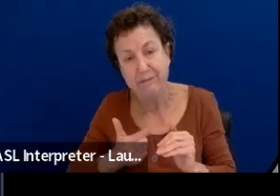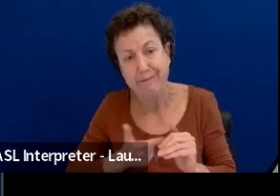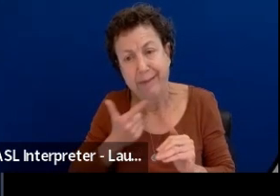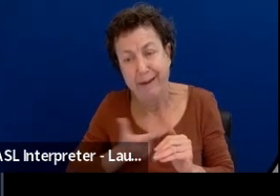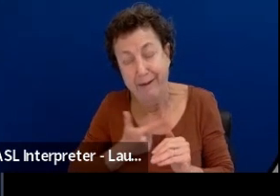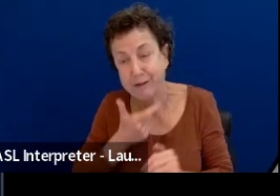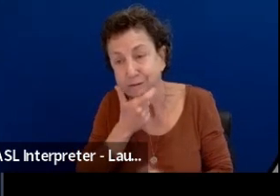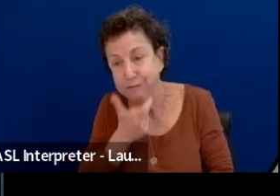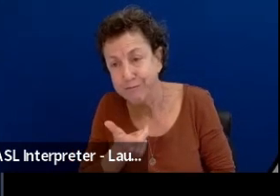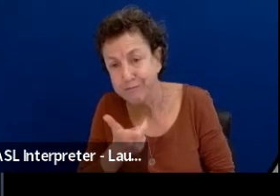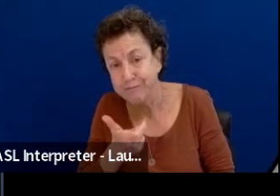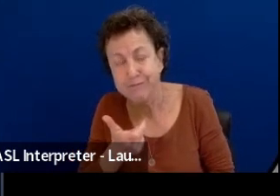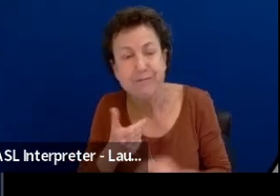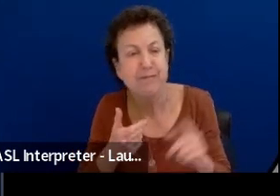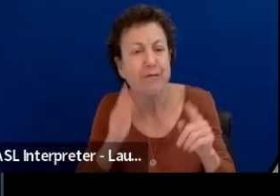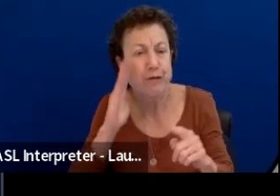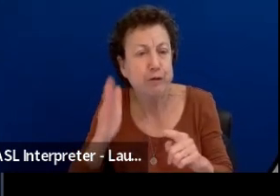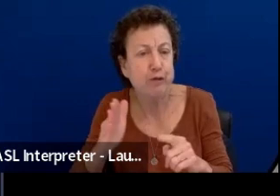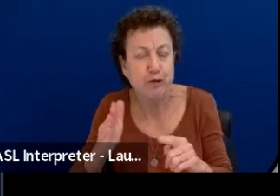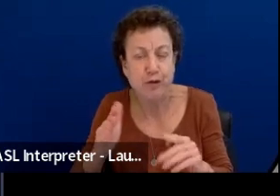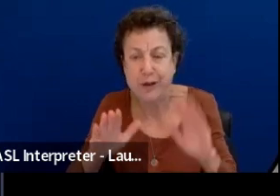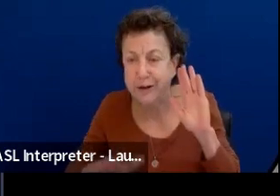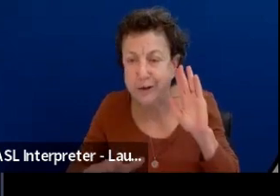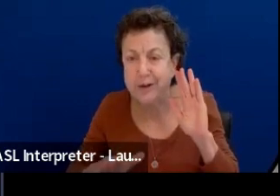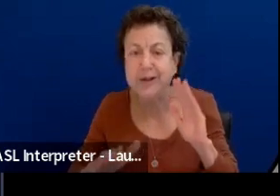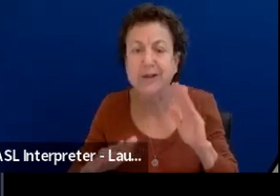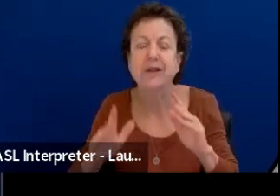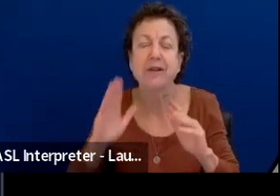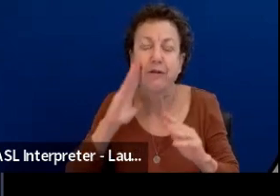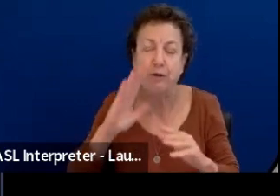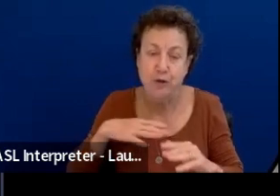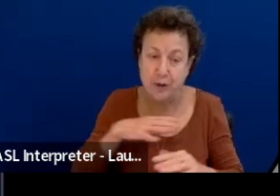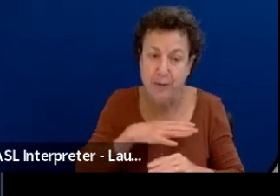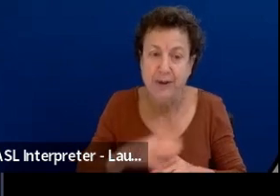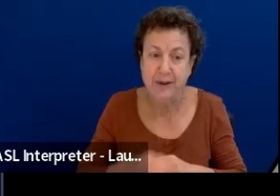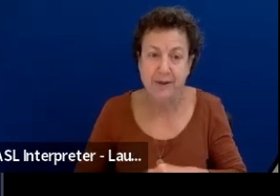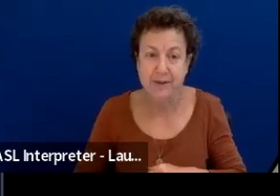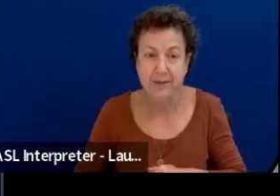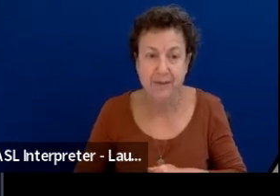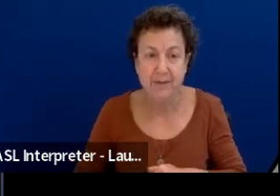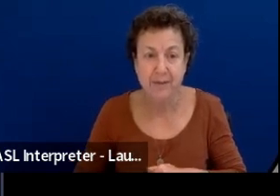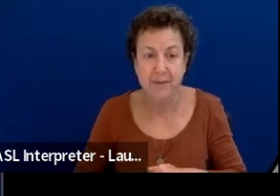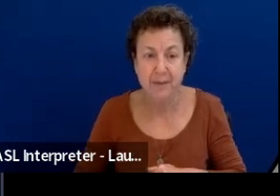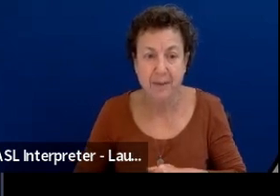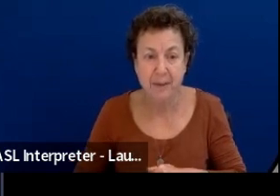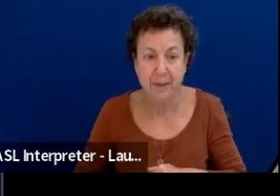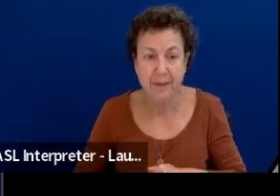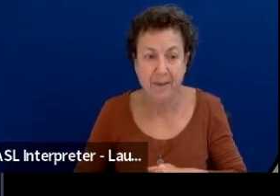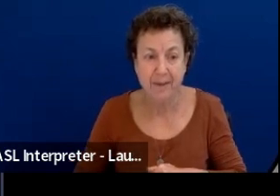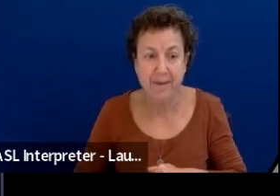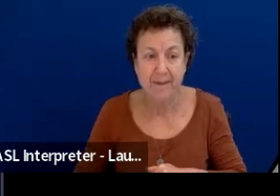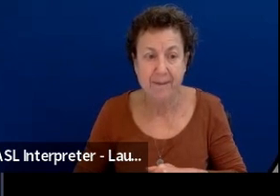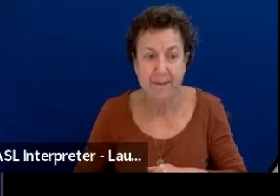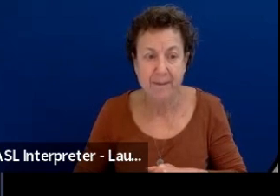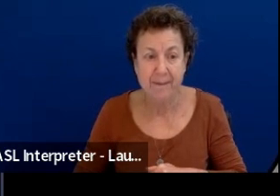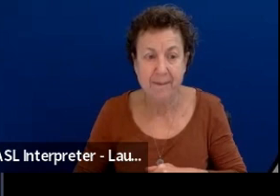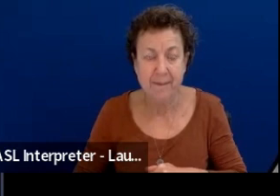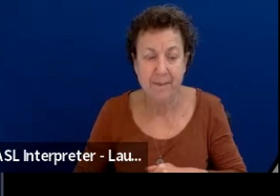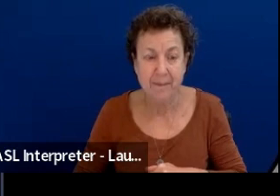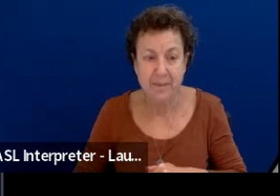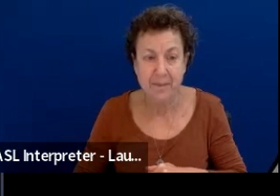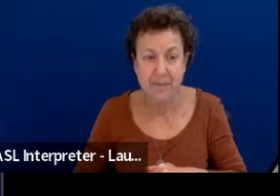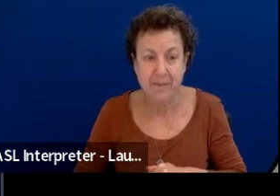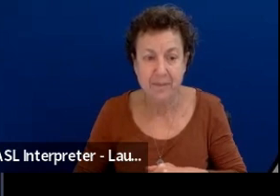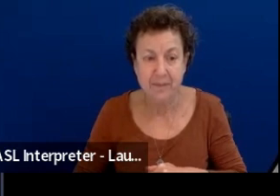for upcoming hearings and committee business. And these are all broken down by